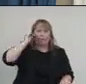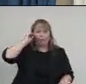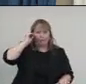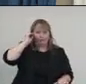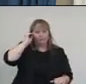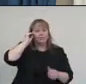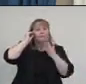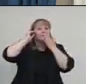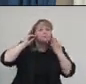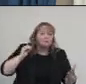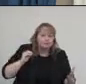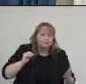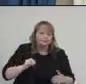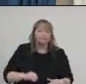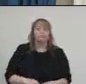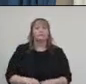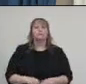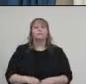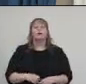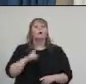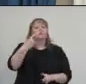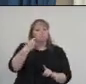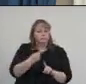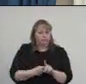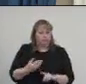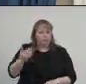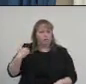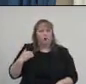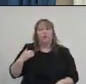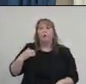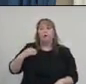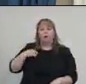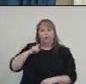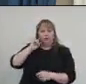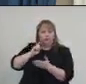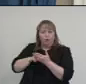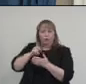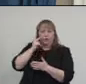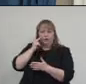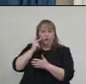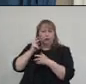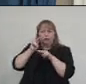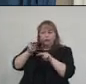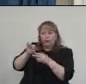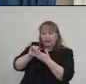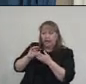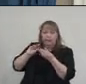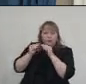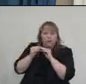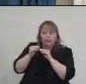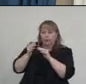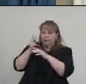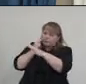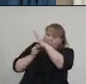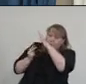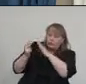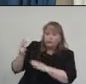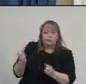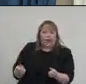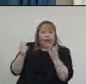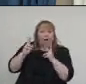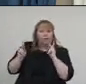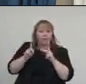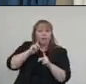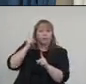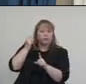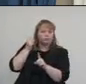and overloading of our healthcare system, and death tolls potentially in the tens of thousands. We